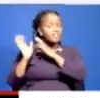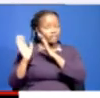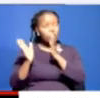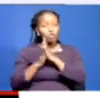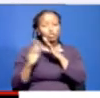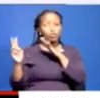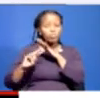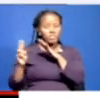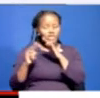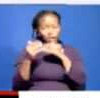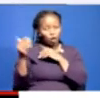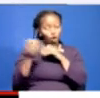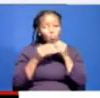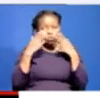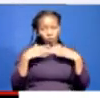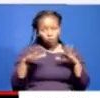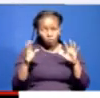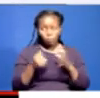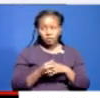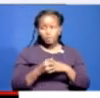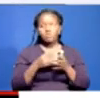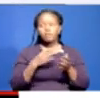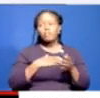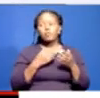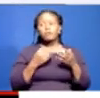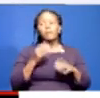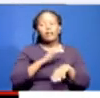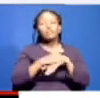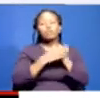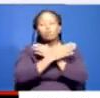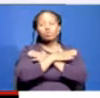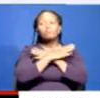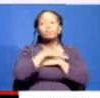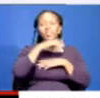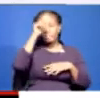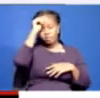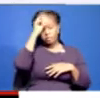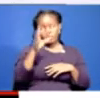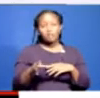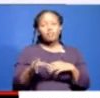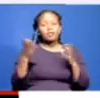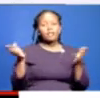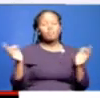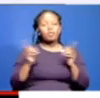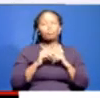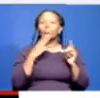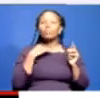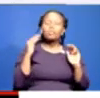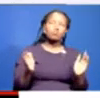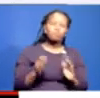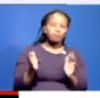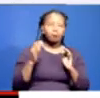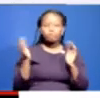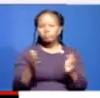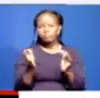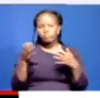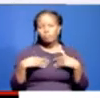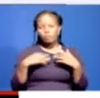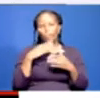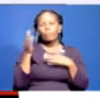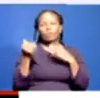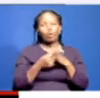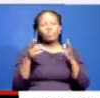completing. My good friend, Governor Otichela, I think I'll encourage him to speed up so that we have the seventh